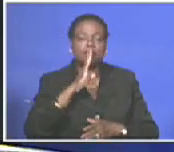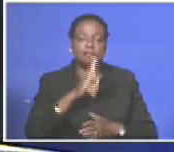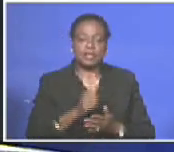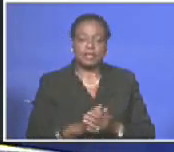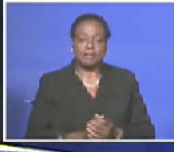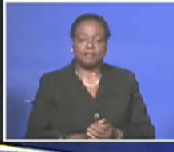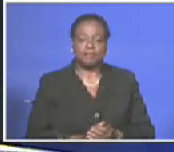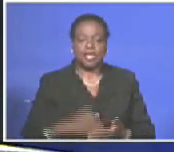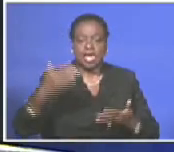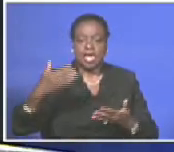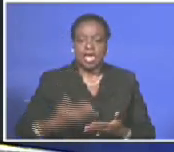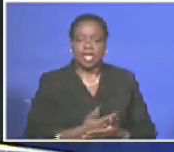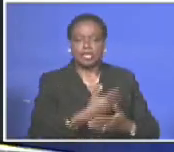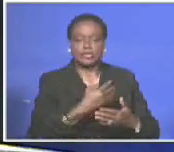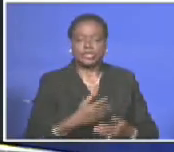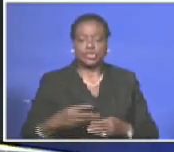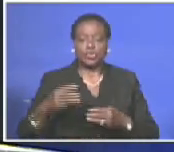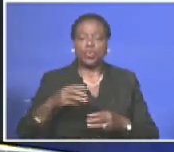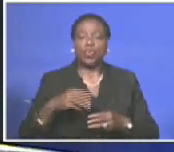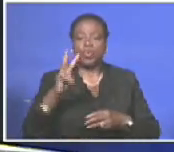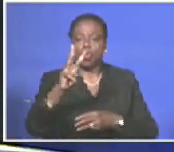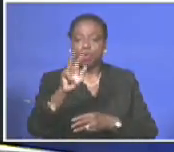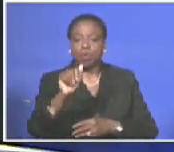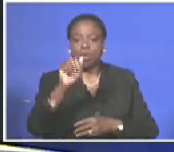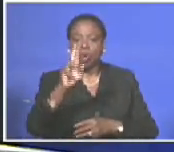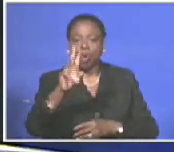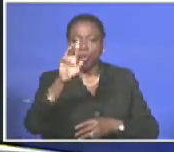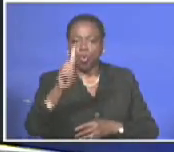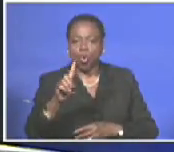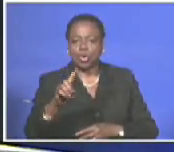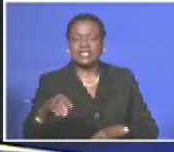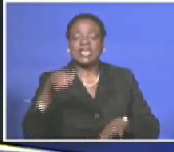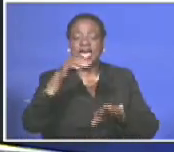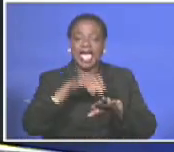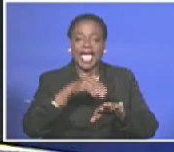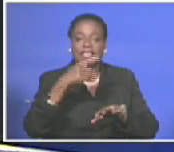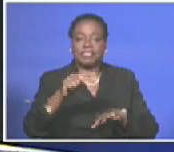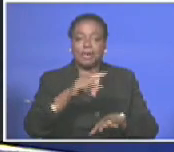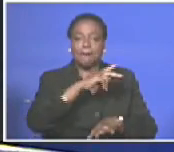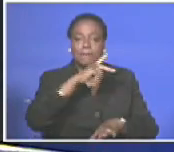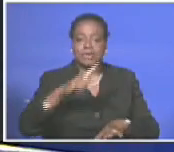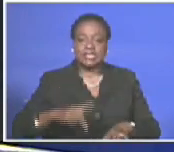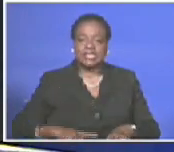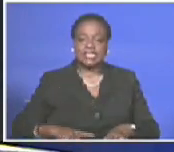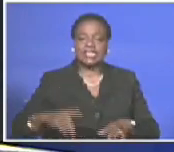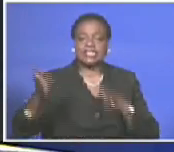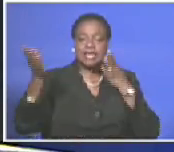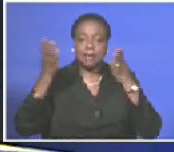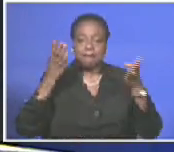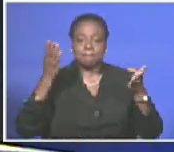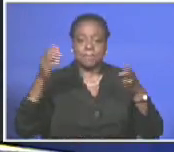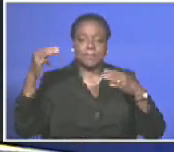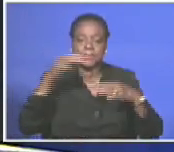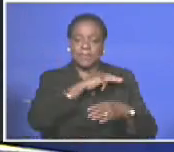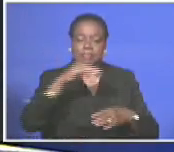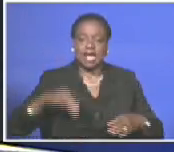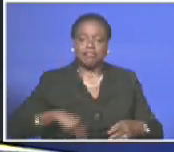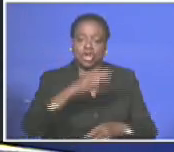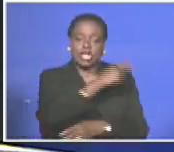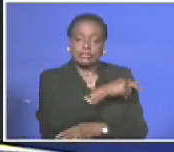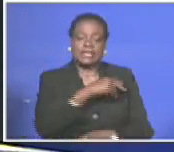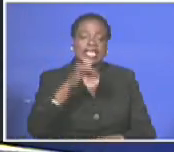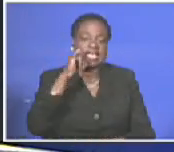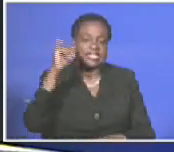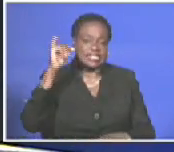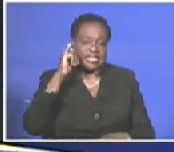A new ward dedicated at the Princess Margaret Hospital yesterday as part of the Governor General's annual visit to the facility. Health Minister Dr.